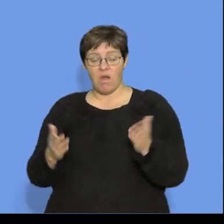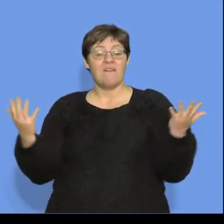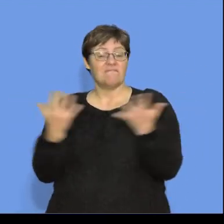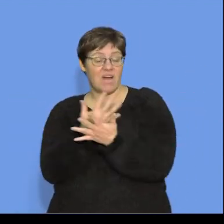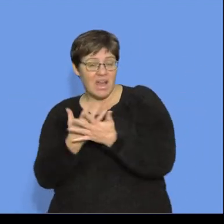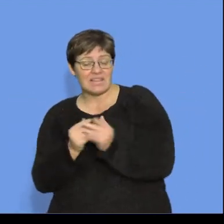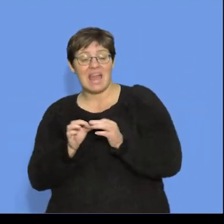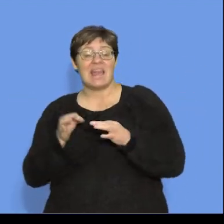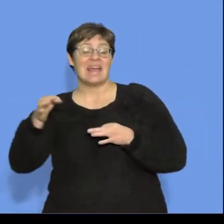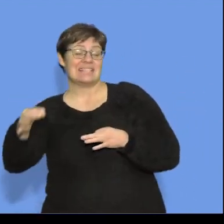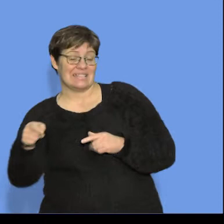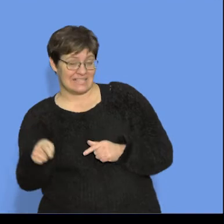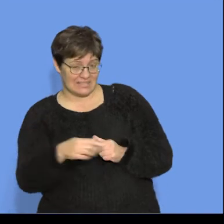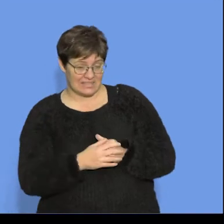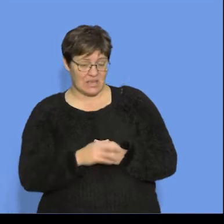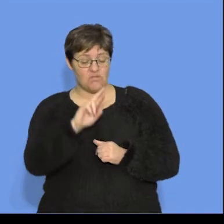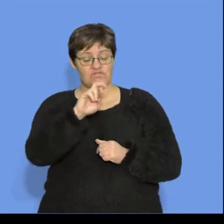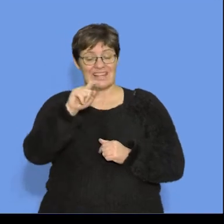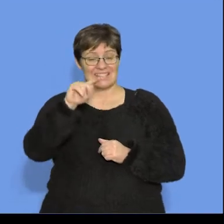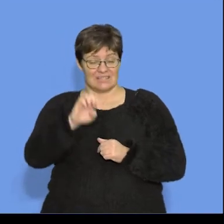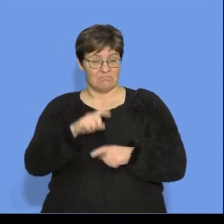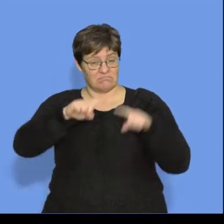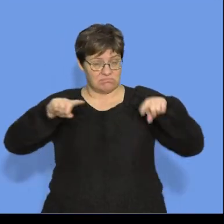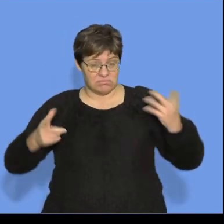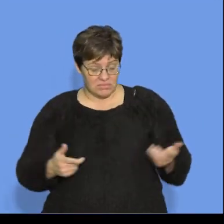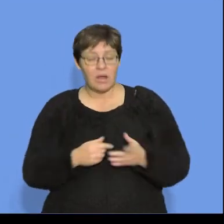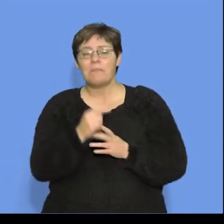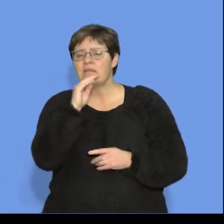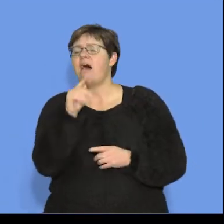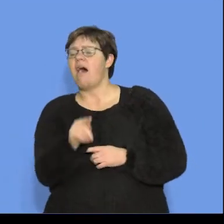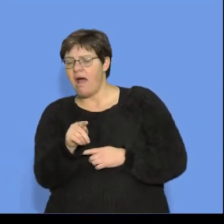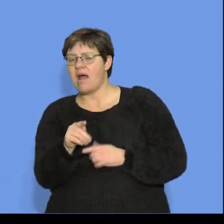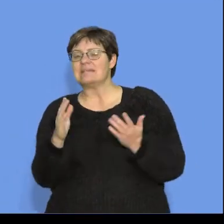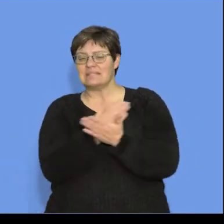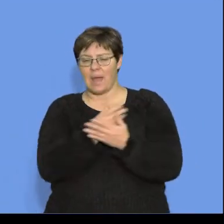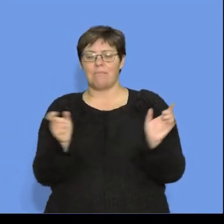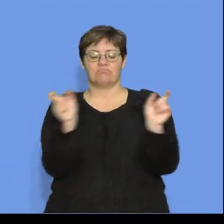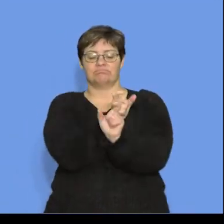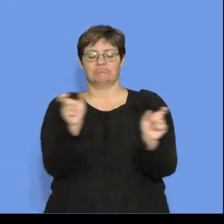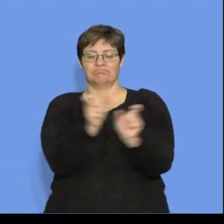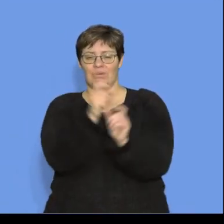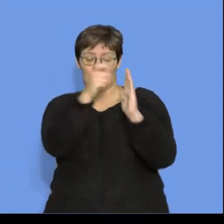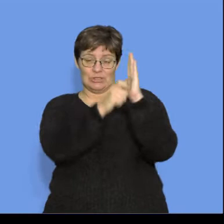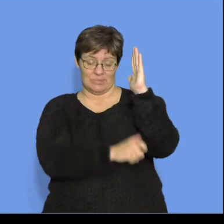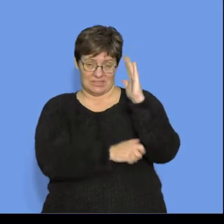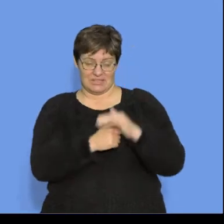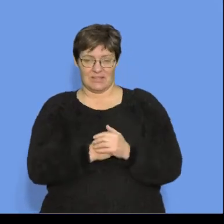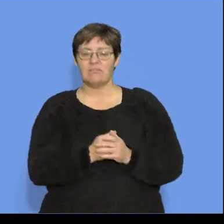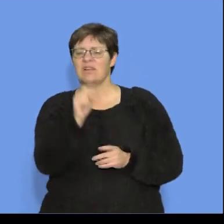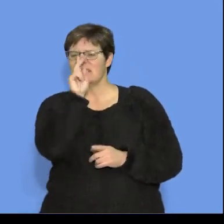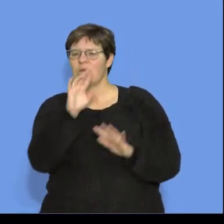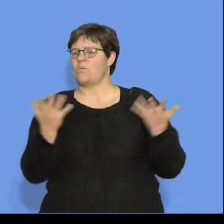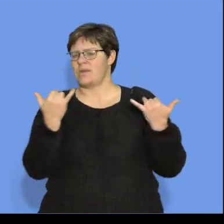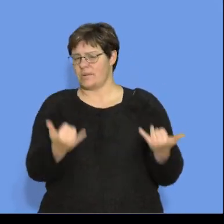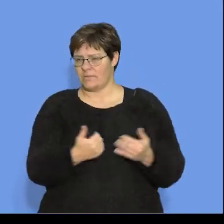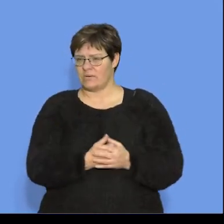of reactions. These are very closely linked together, and some of the terms are going to be overlapping. But let's go and see exactly where we're